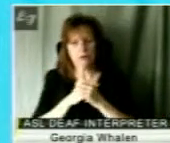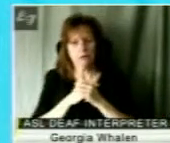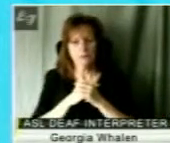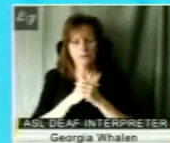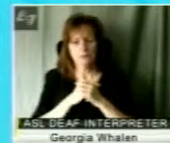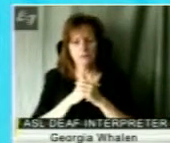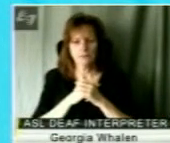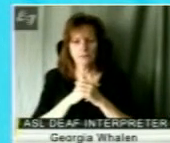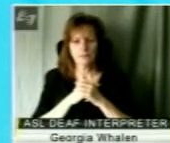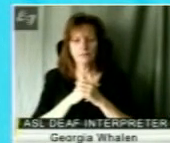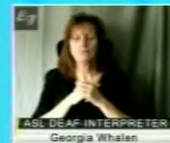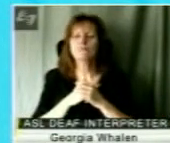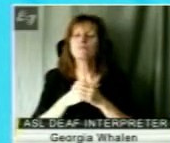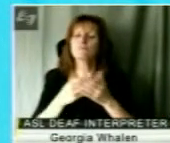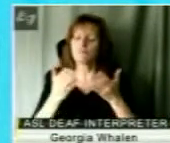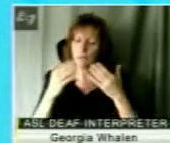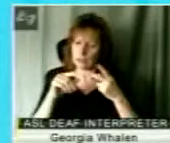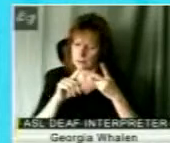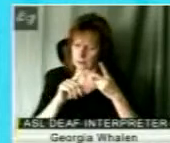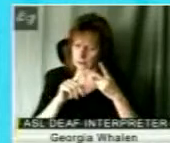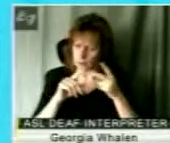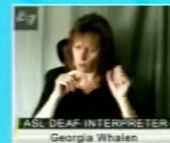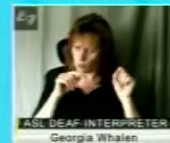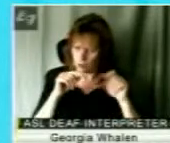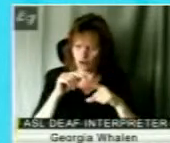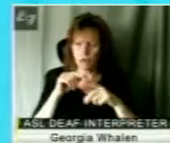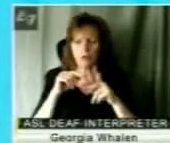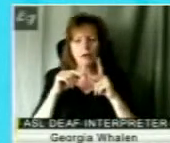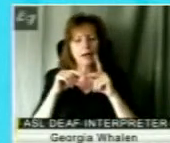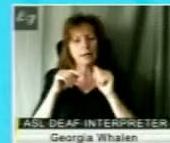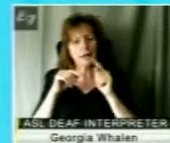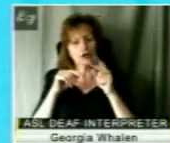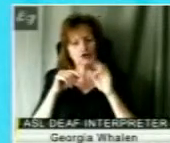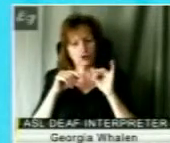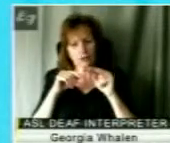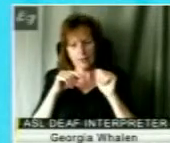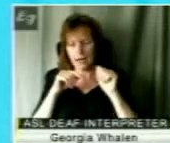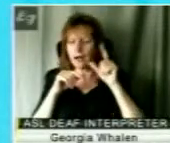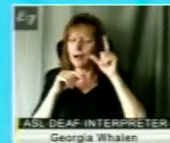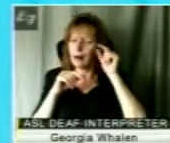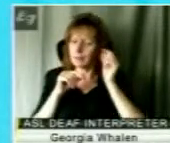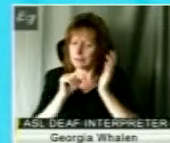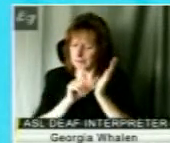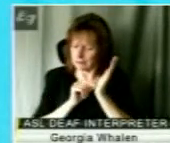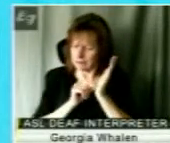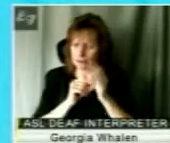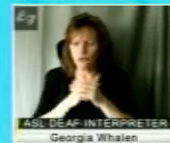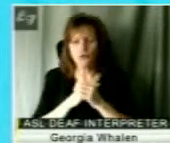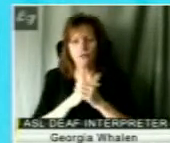Thanks, Dr. Richardson. Next question for Katrina Clark from the Hamilton Spectator. Katrina, you can go ahead.